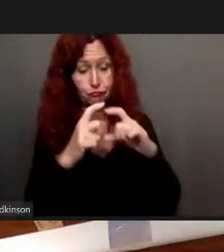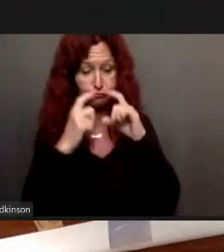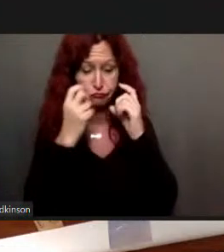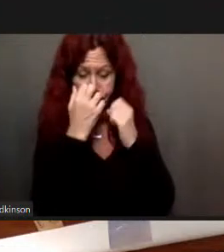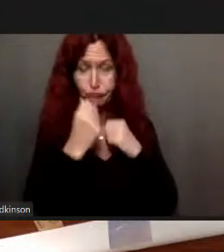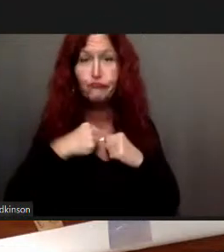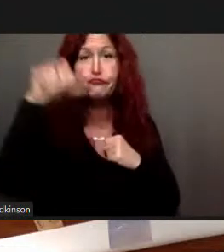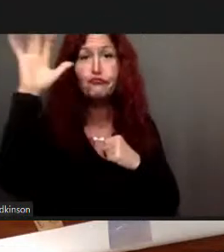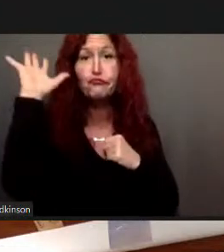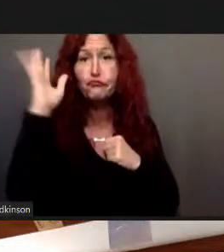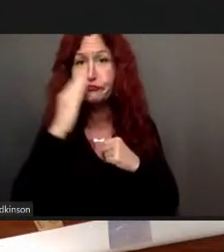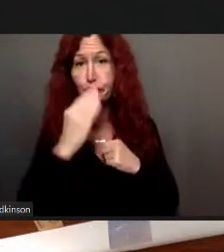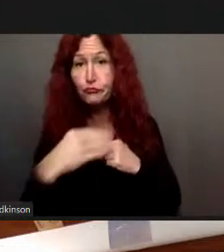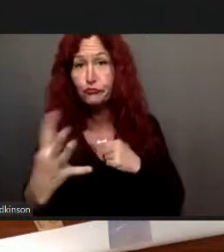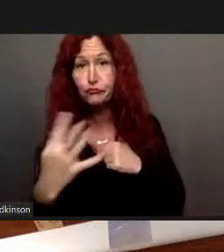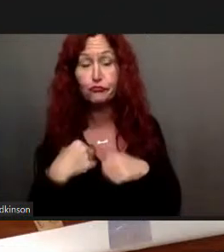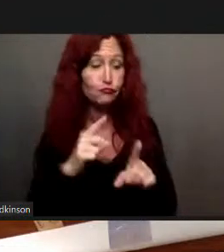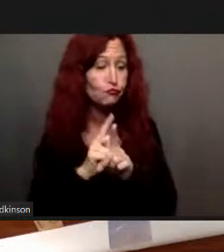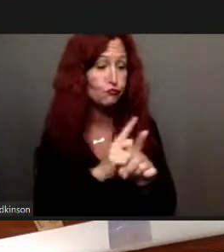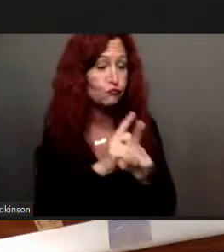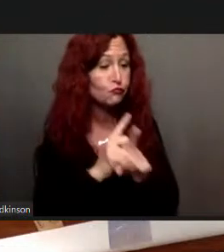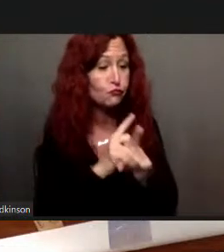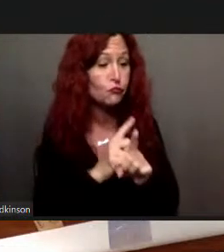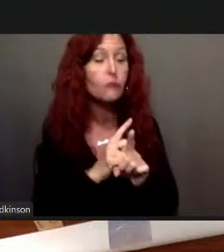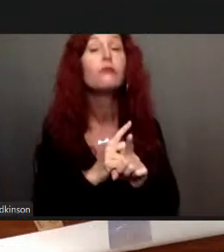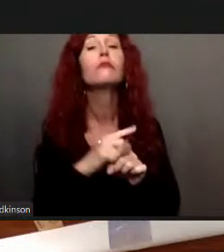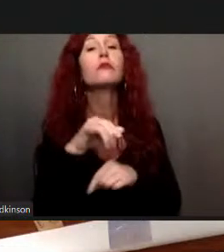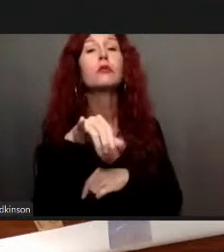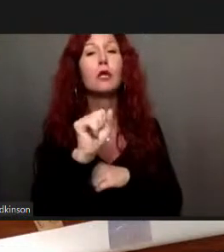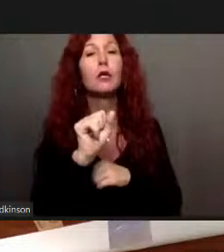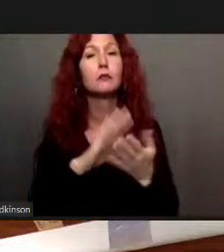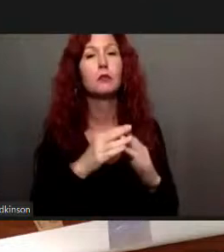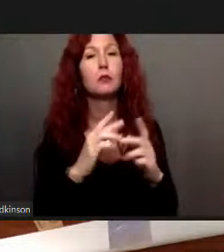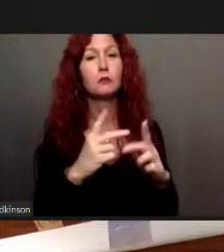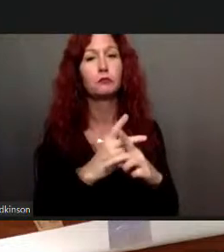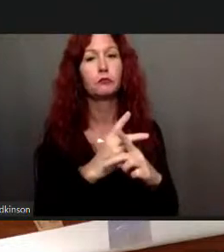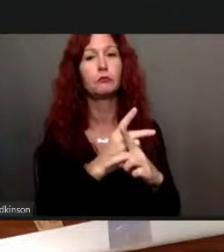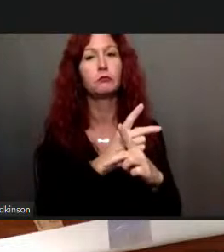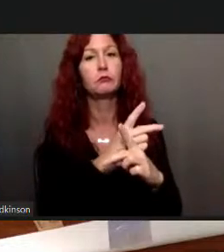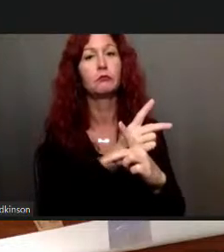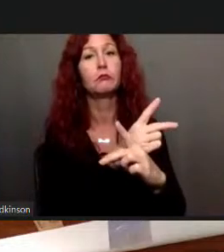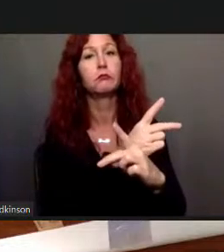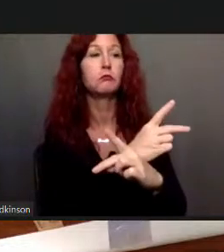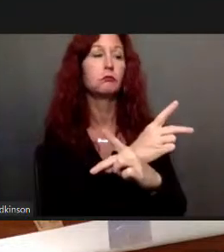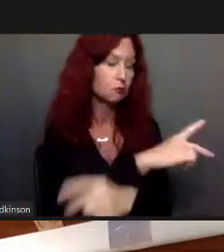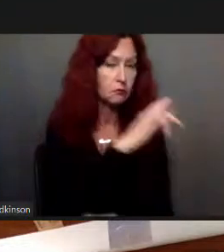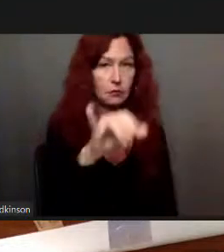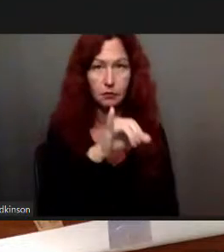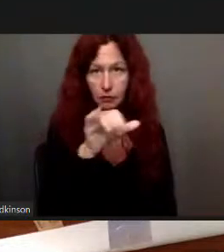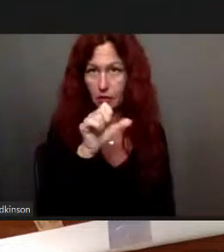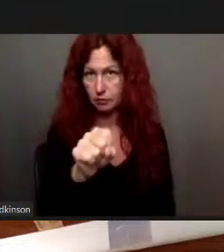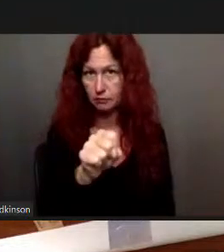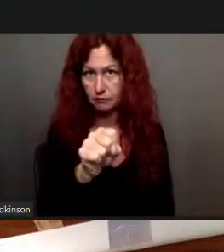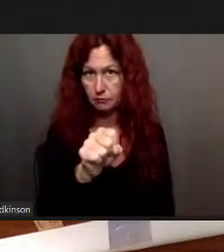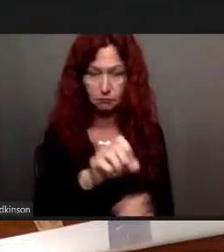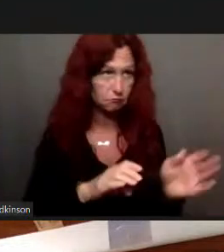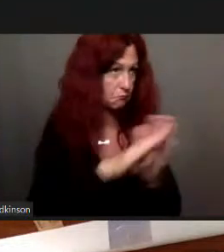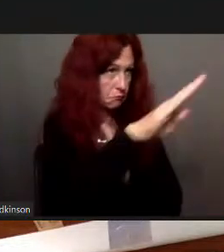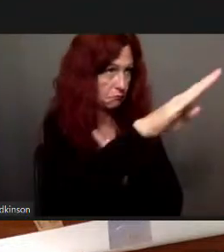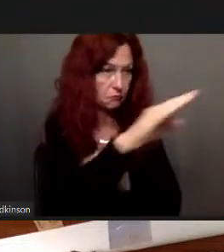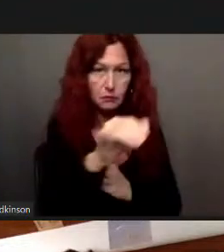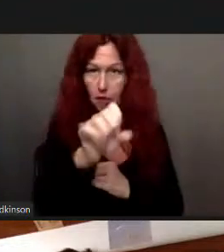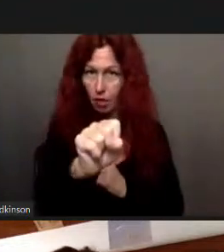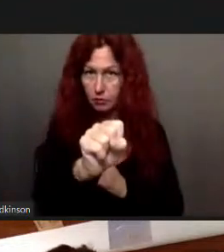rising, but steeper and longer, and things will get worse, and they may get to that point where we run out of